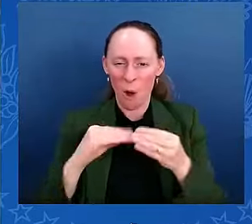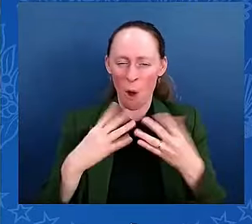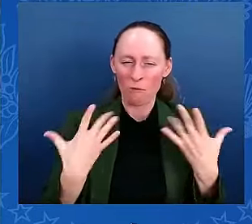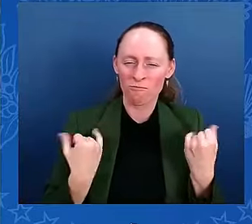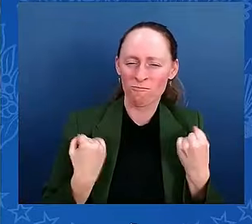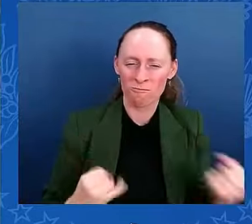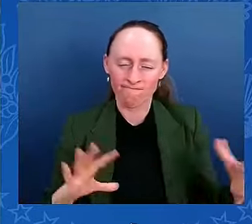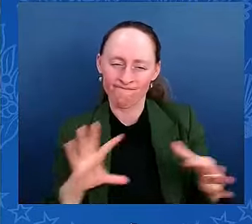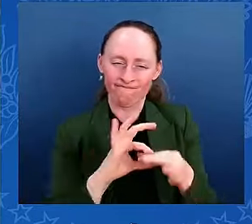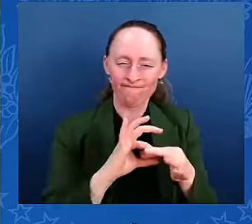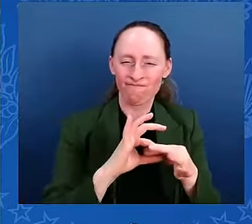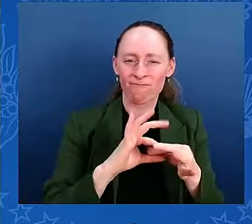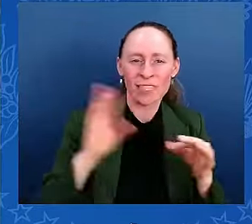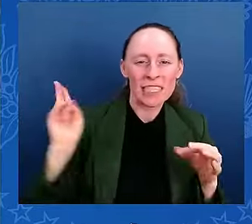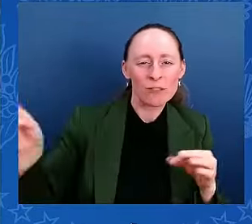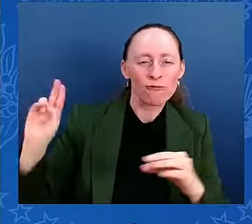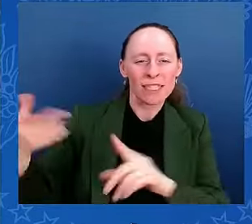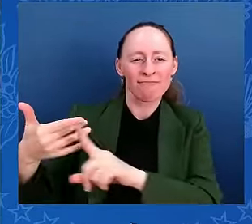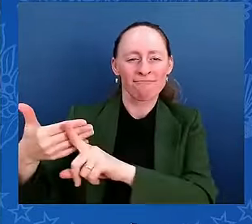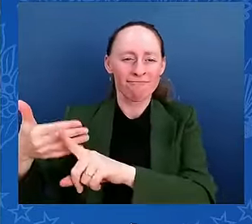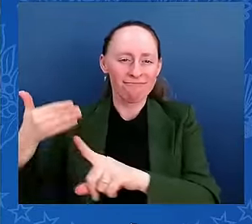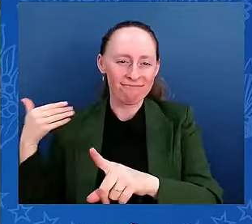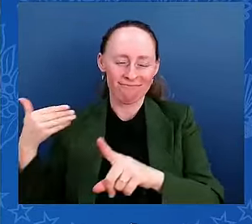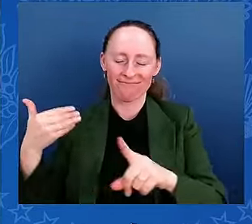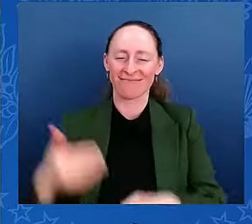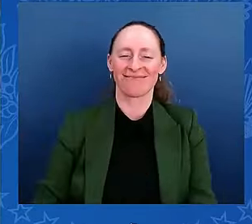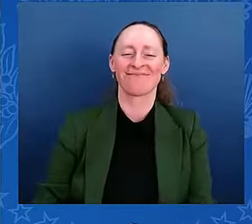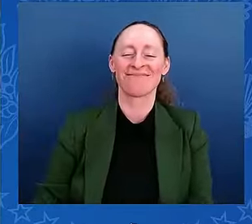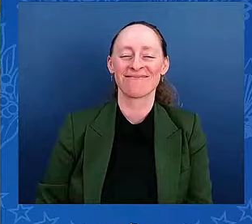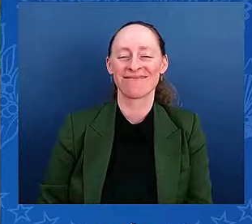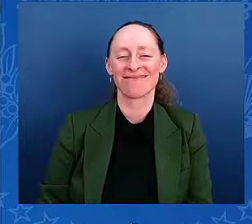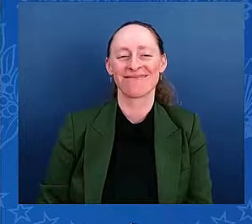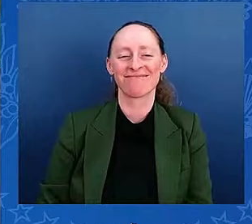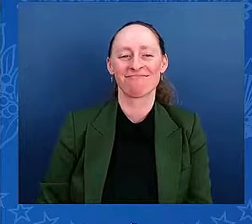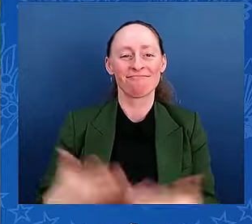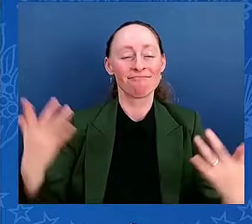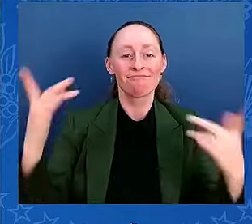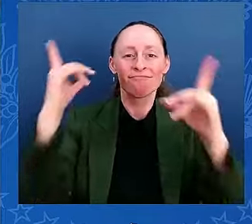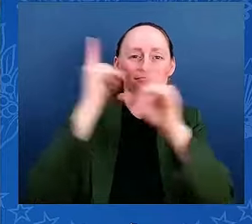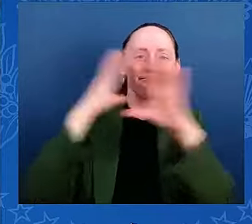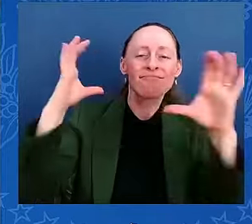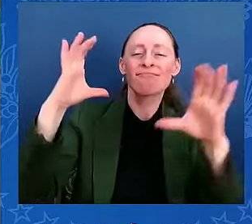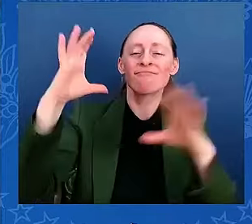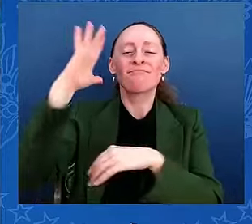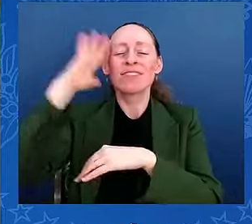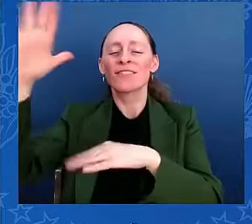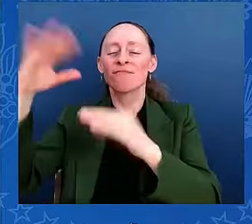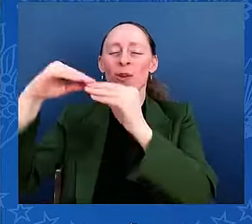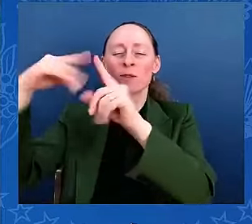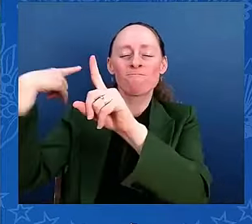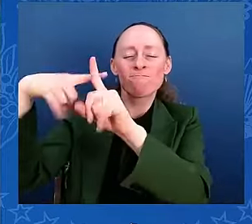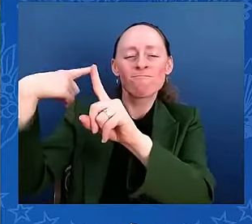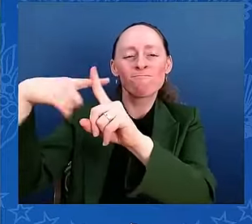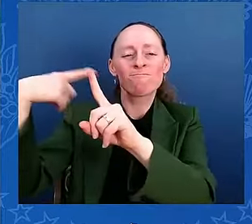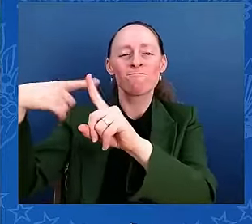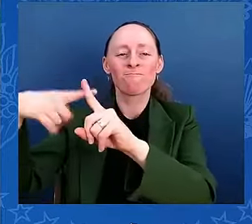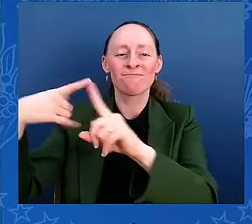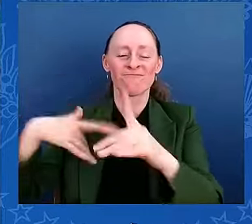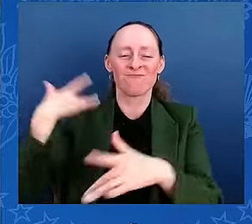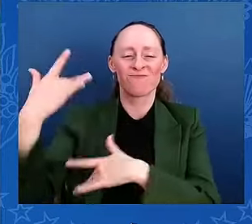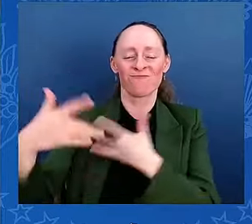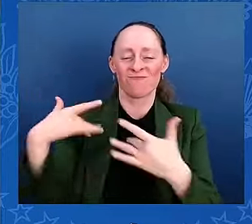shining such a bright light into our future. And I'm also grateful to the National Italian